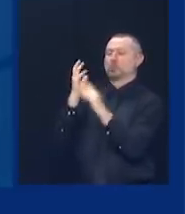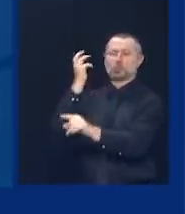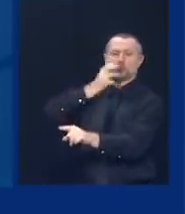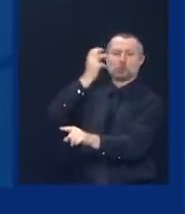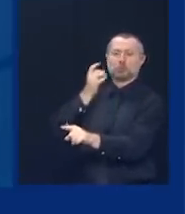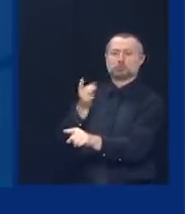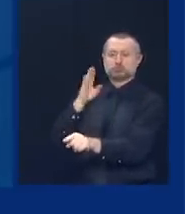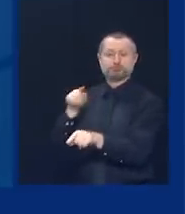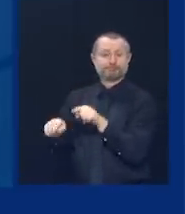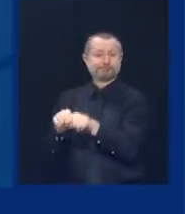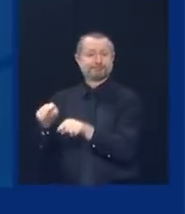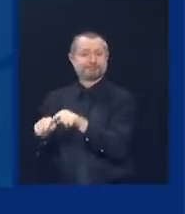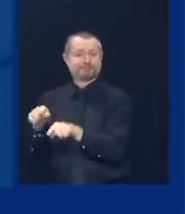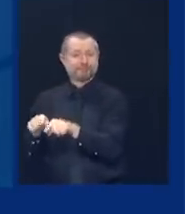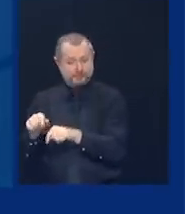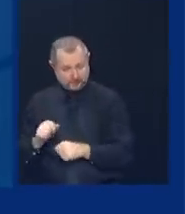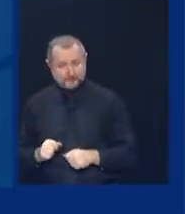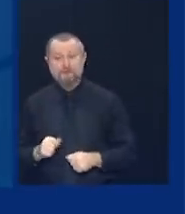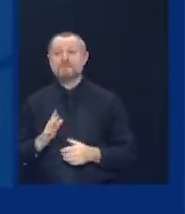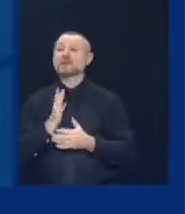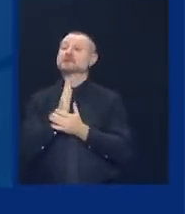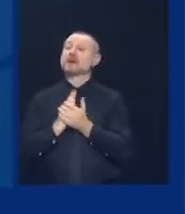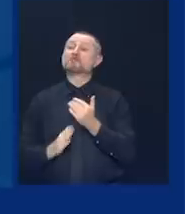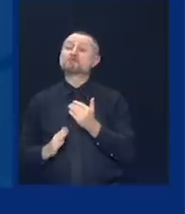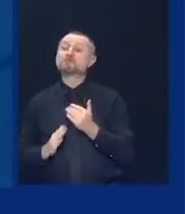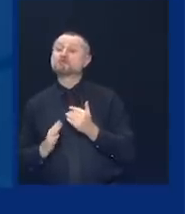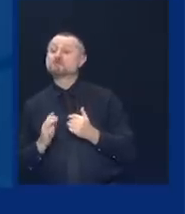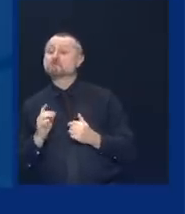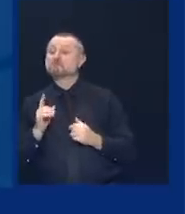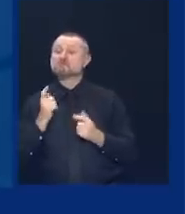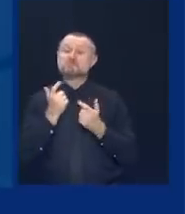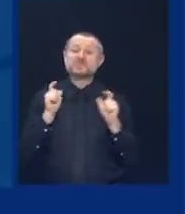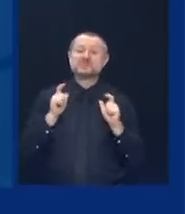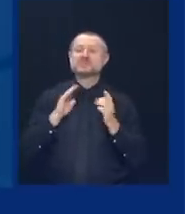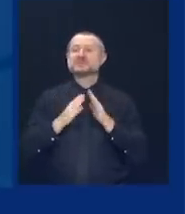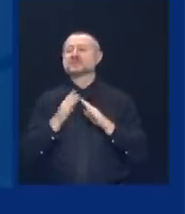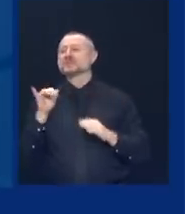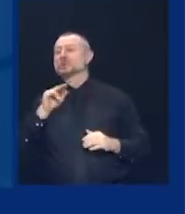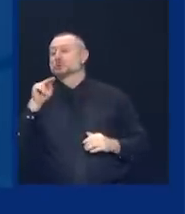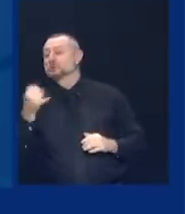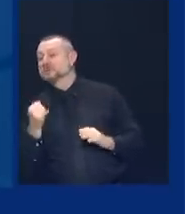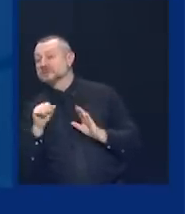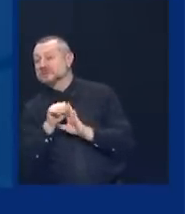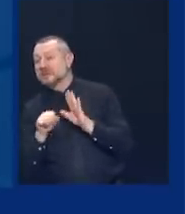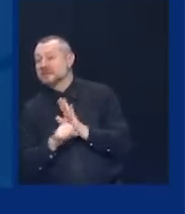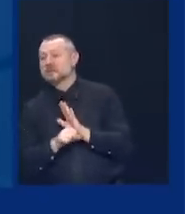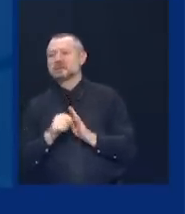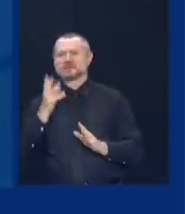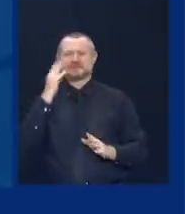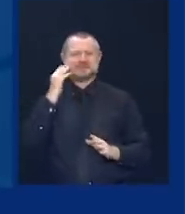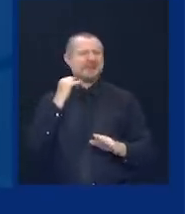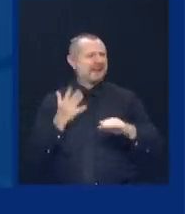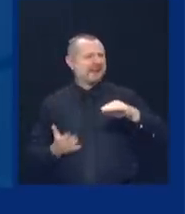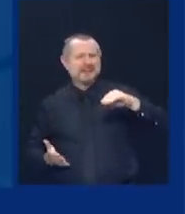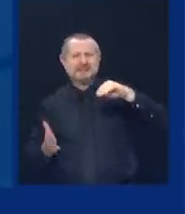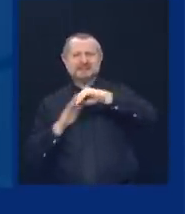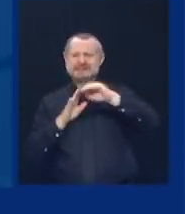when some cities, New Jersey was going through it, that was 8 months